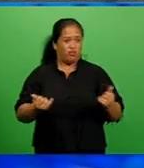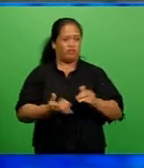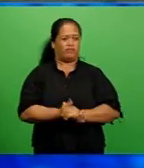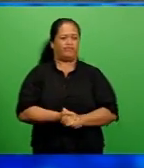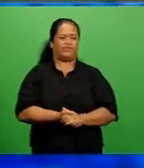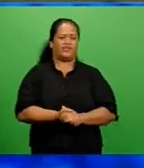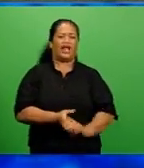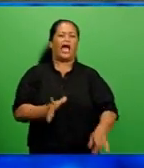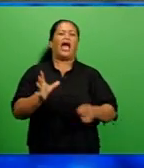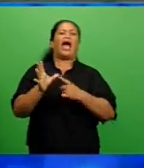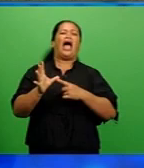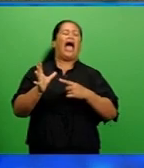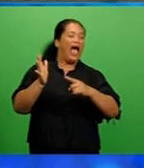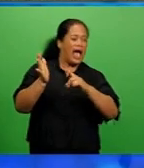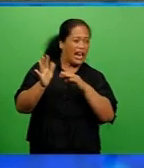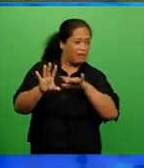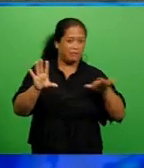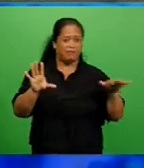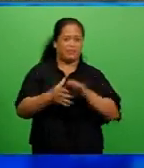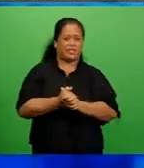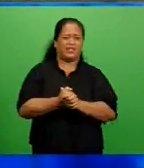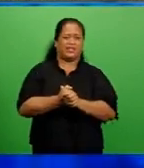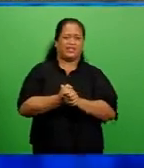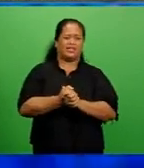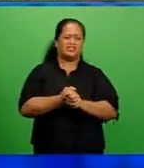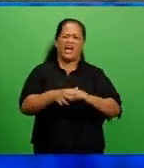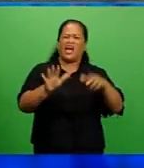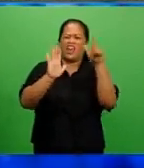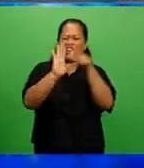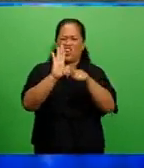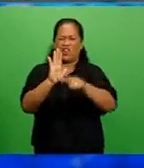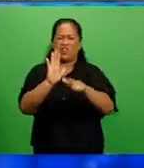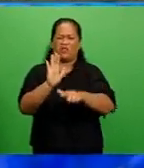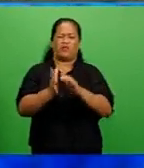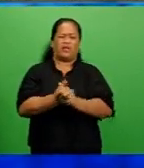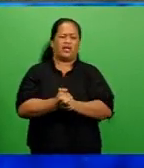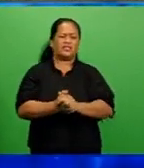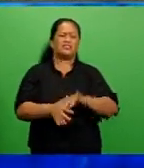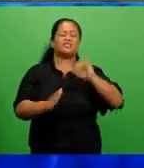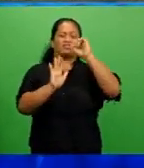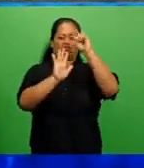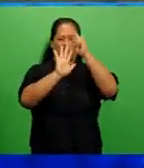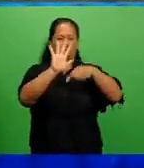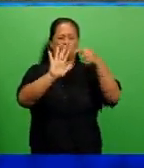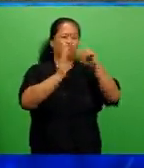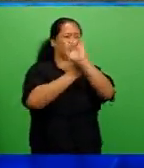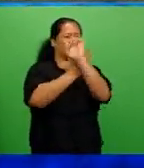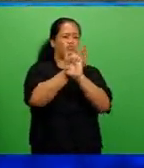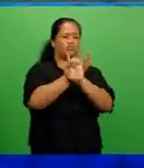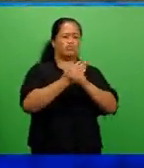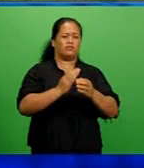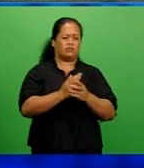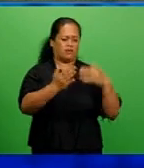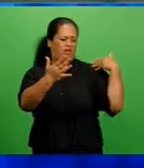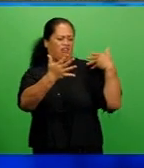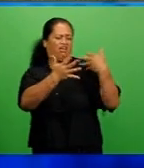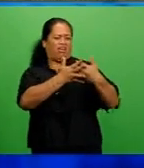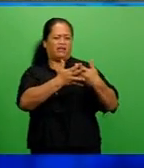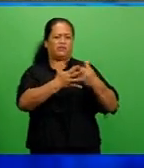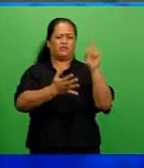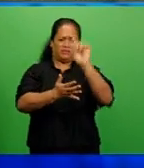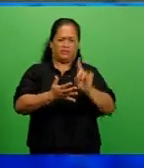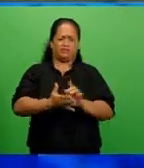Alibaba shares slumped 9% to their lowest since June earlier today. This as the firm's upsized $10 billion buyback